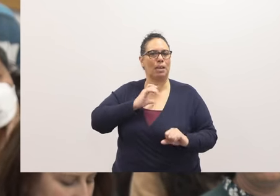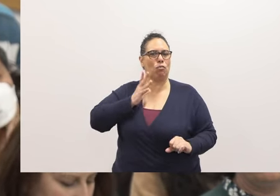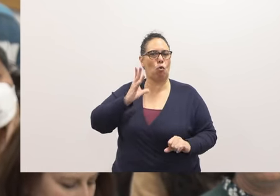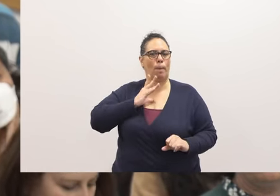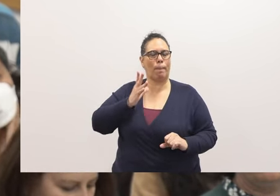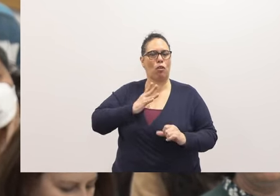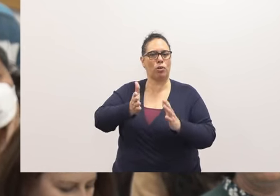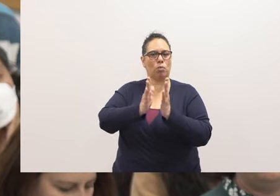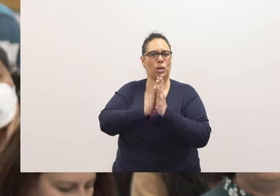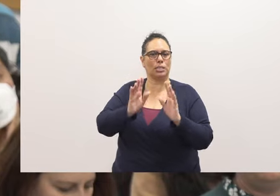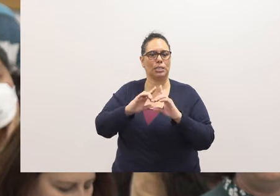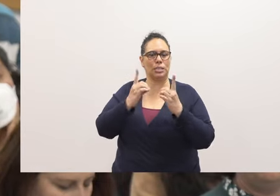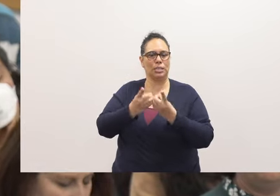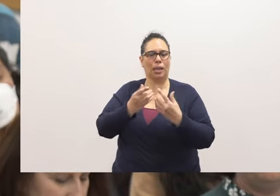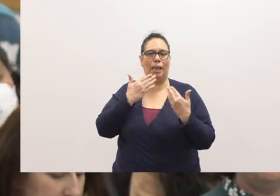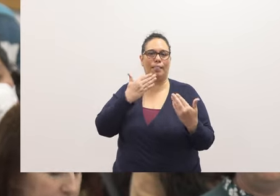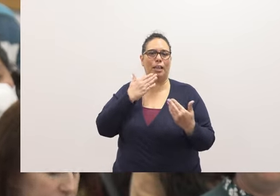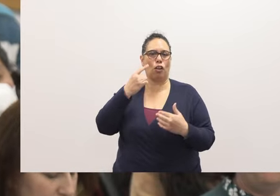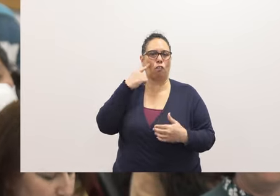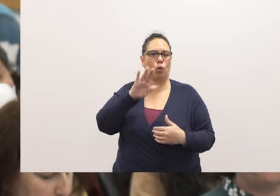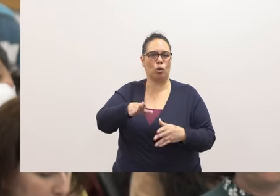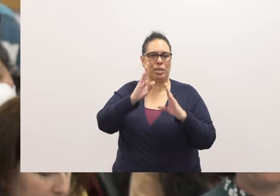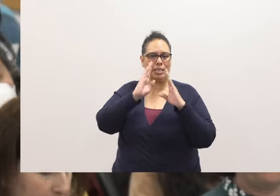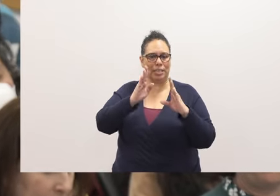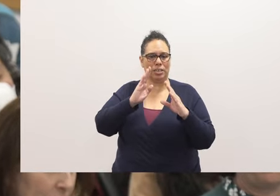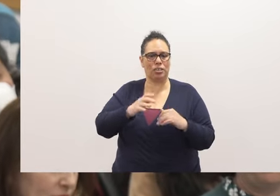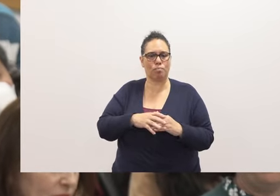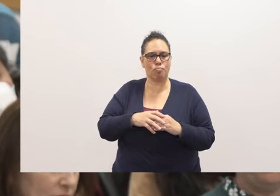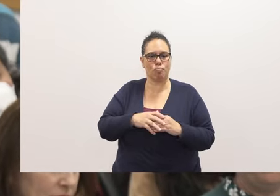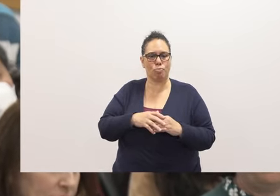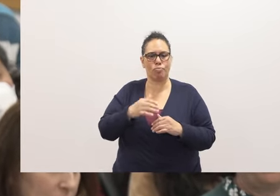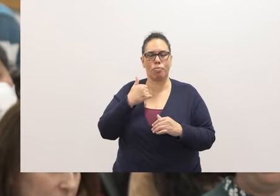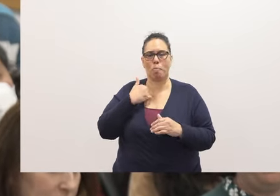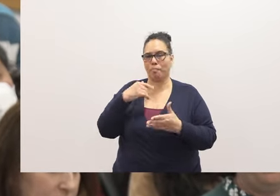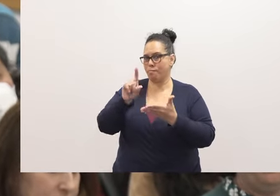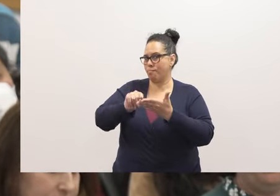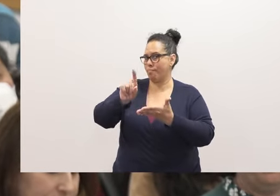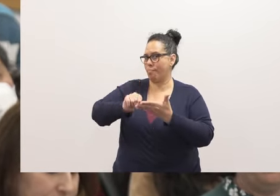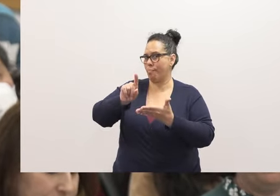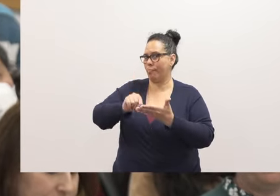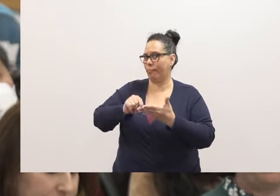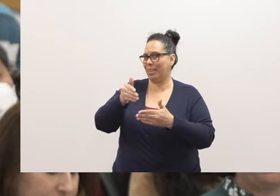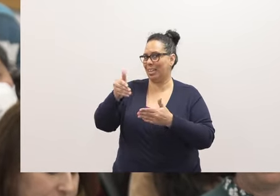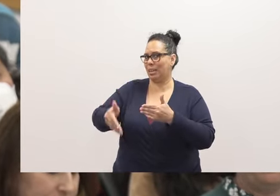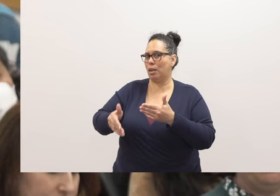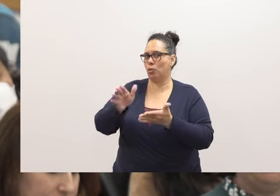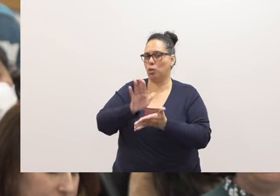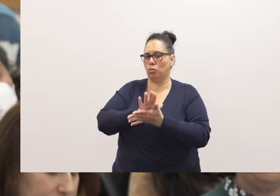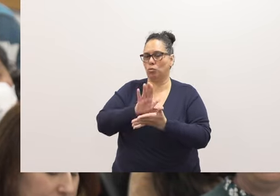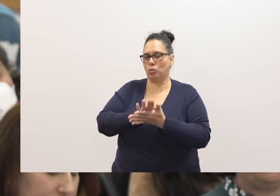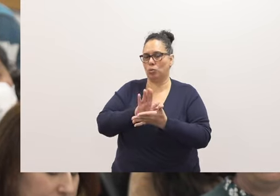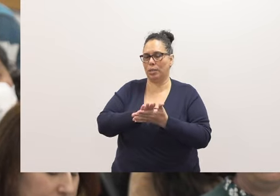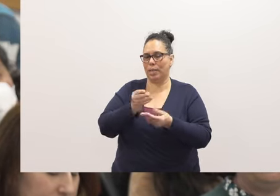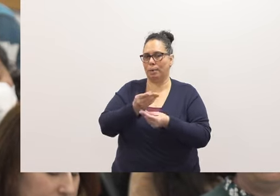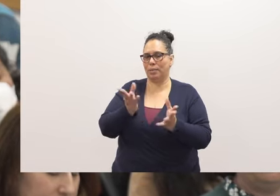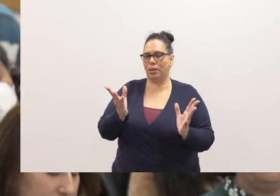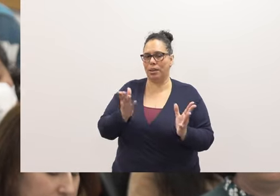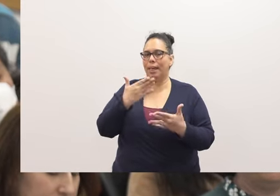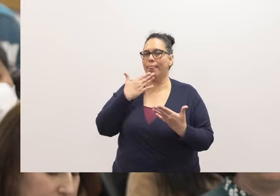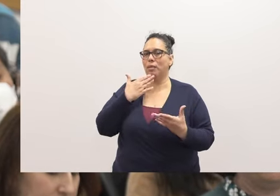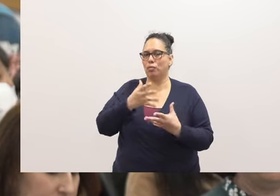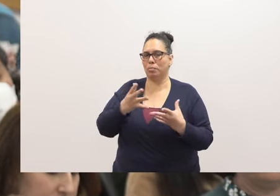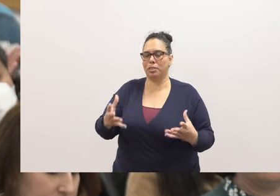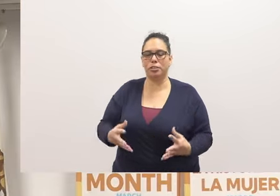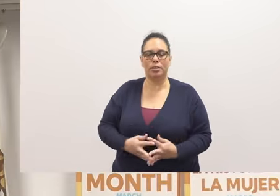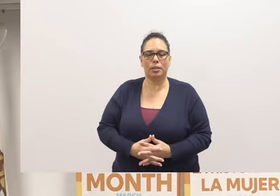request to the district? Thank you for your attention. I do have a few printouts of neighboring schools that I'm gonna pass around for you. Thank you so